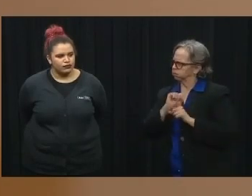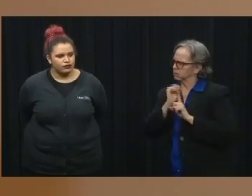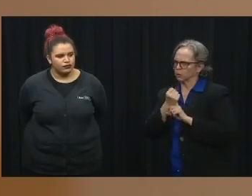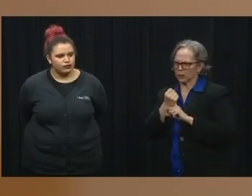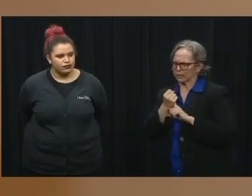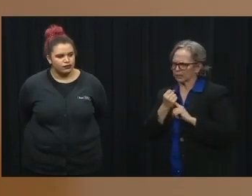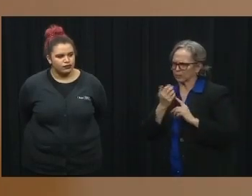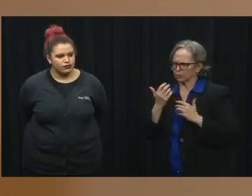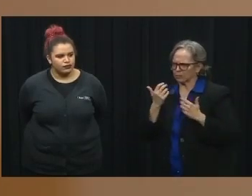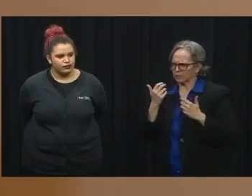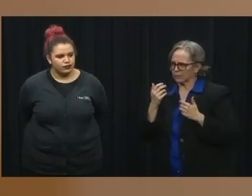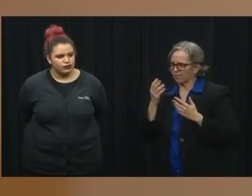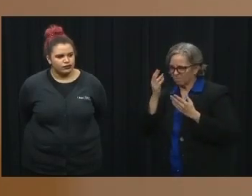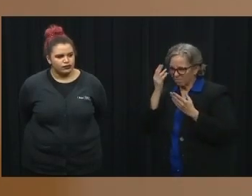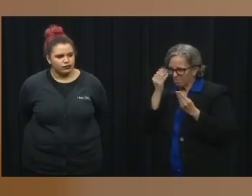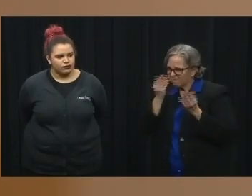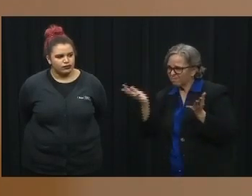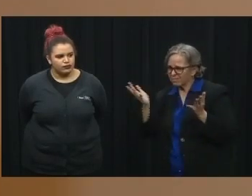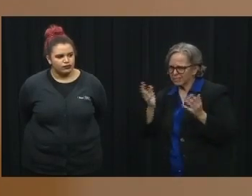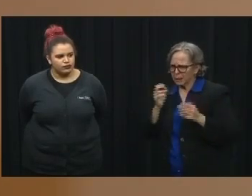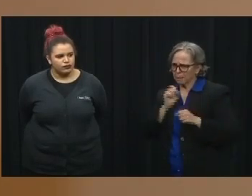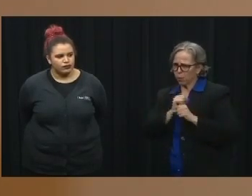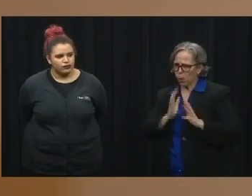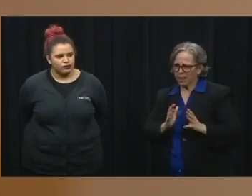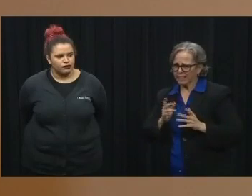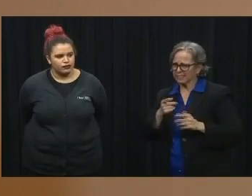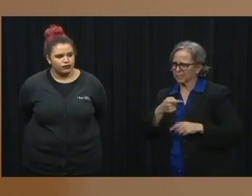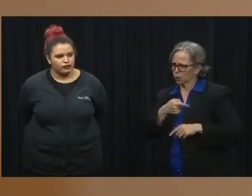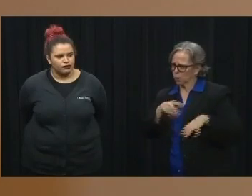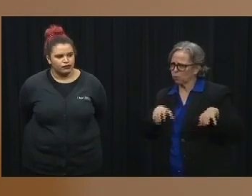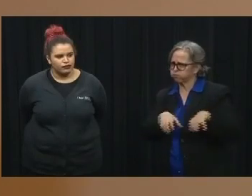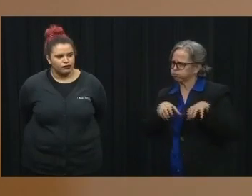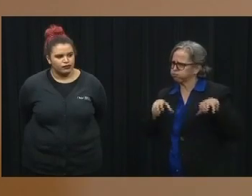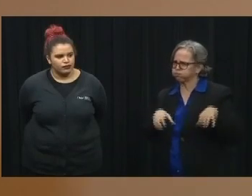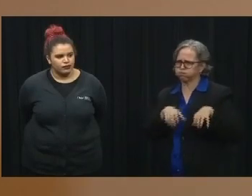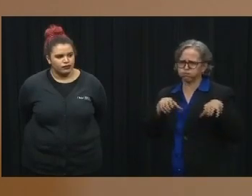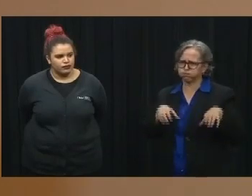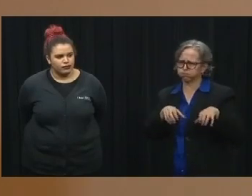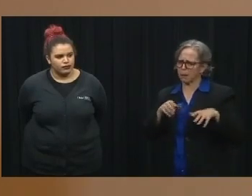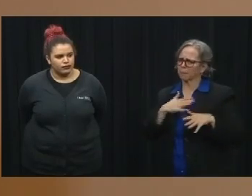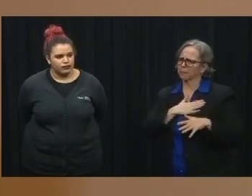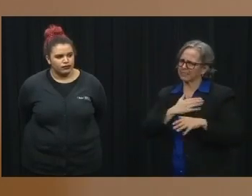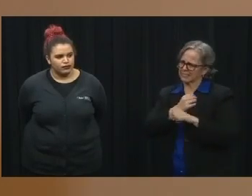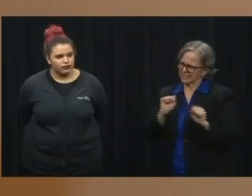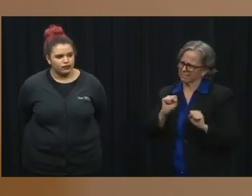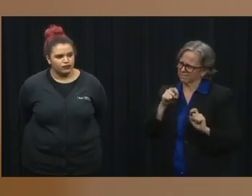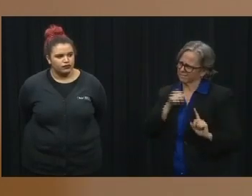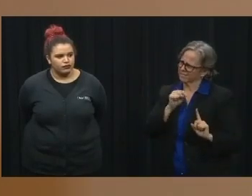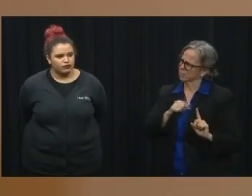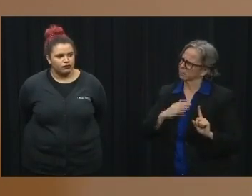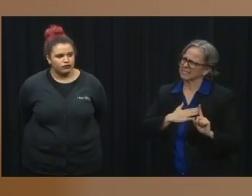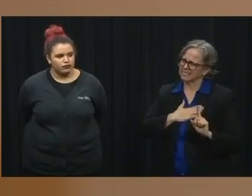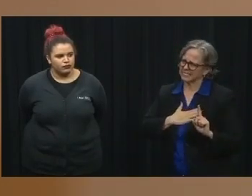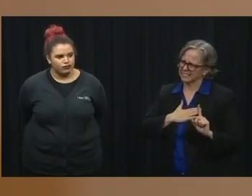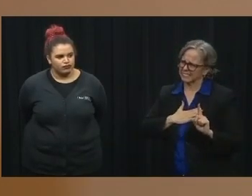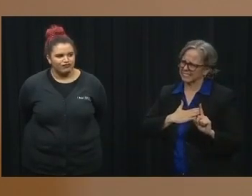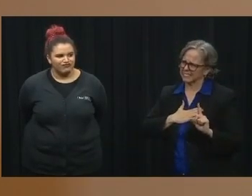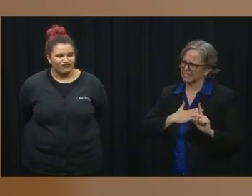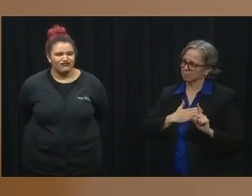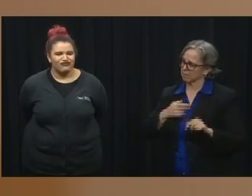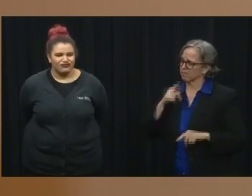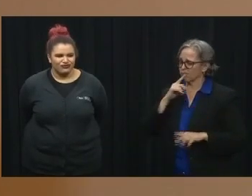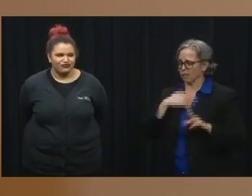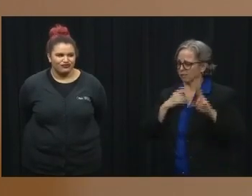the employees that are working so hard to keep the residents safe, you are definitely our heroes. Thank you so much.